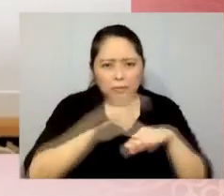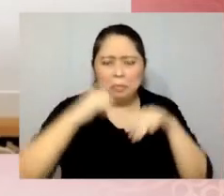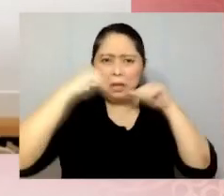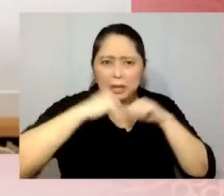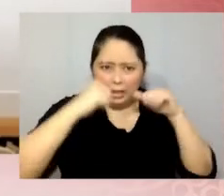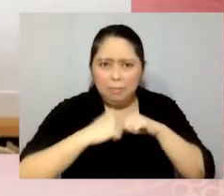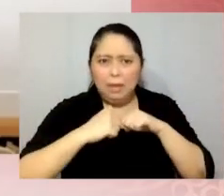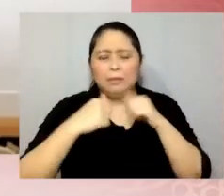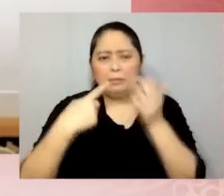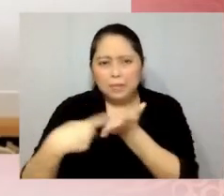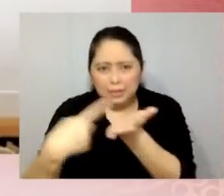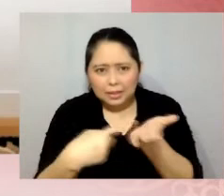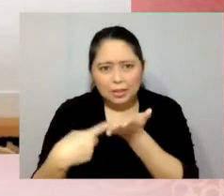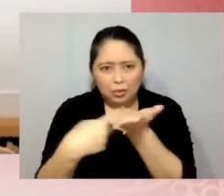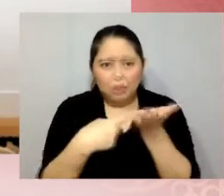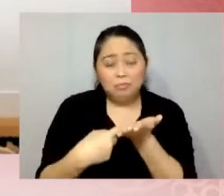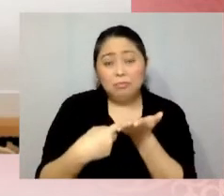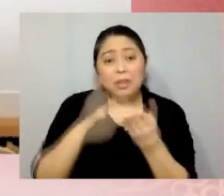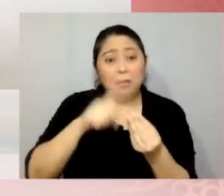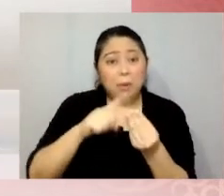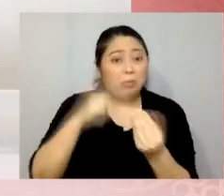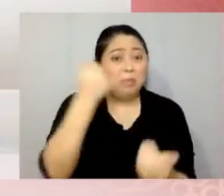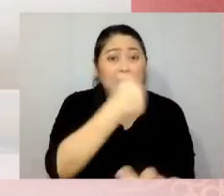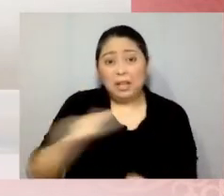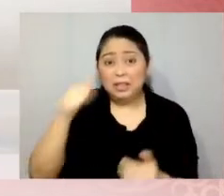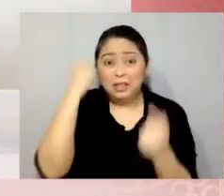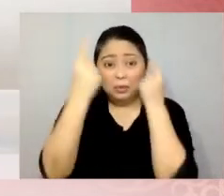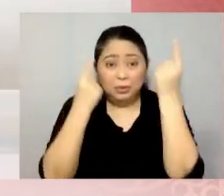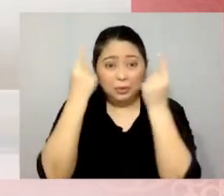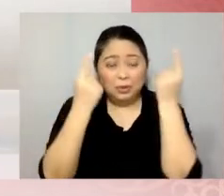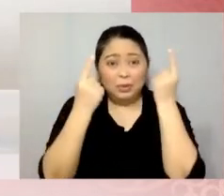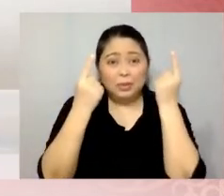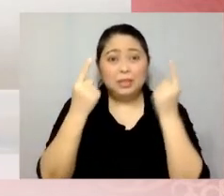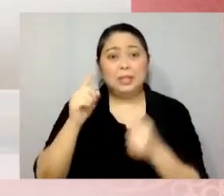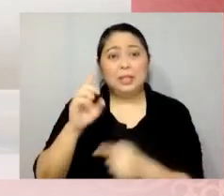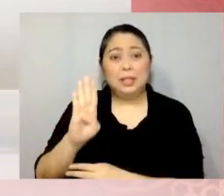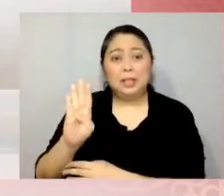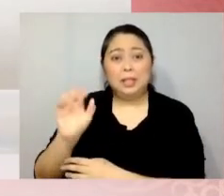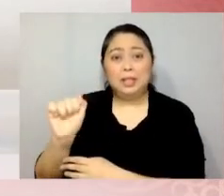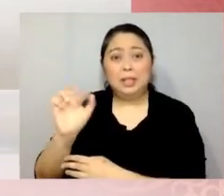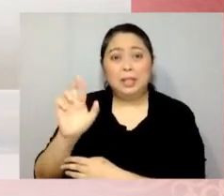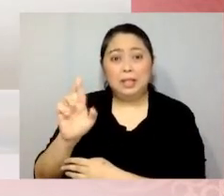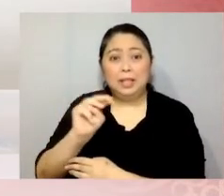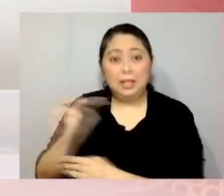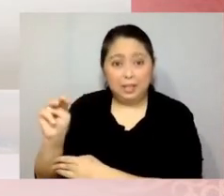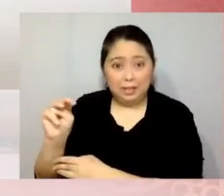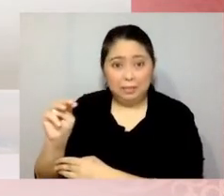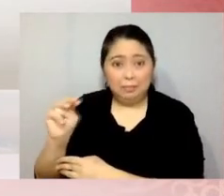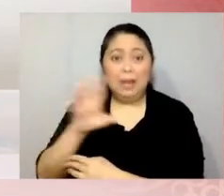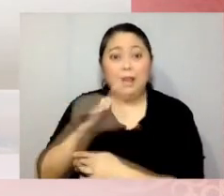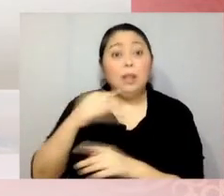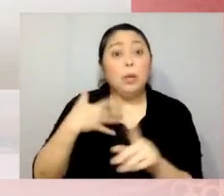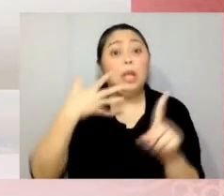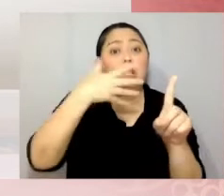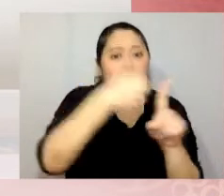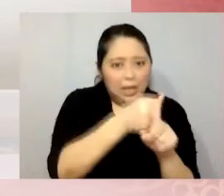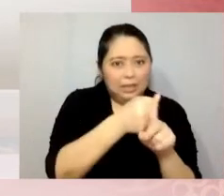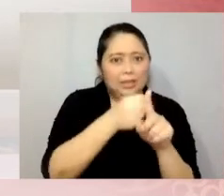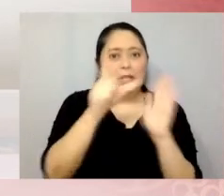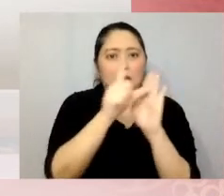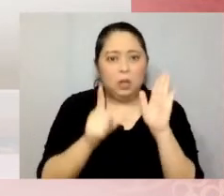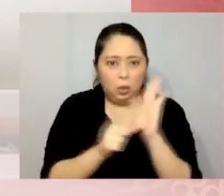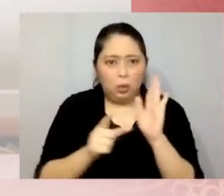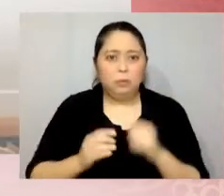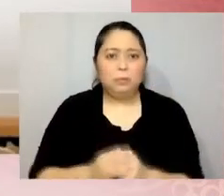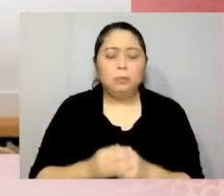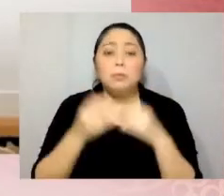affecting the Bangsamoro region. And then we may also enact a law on initiatives. Now, all of these referendum